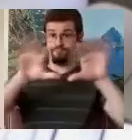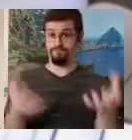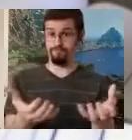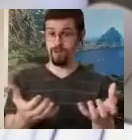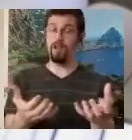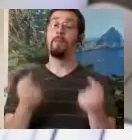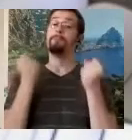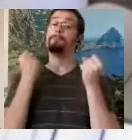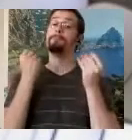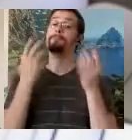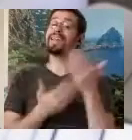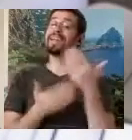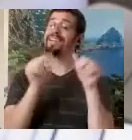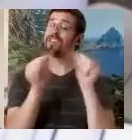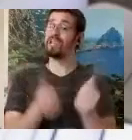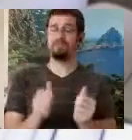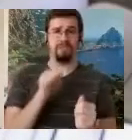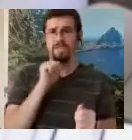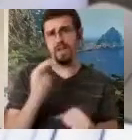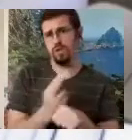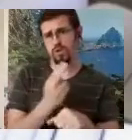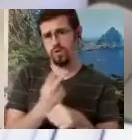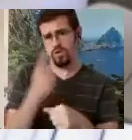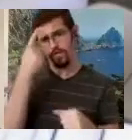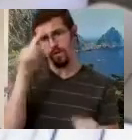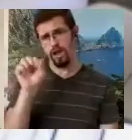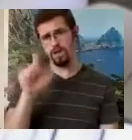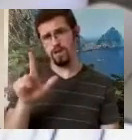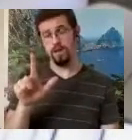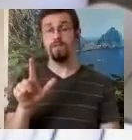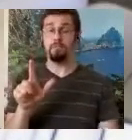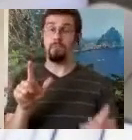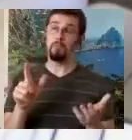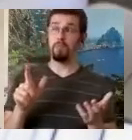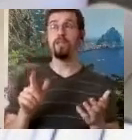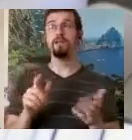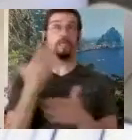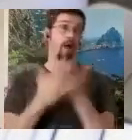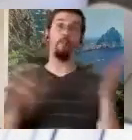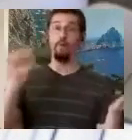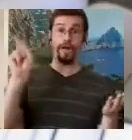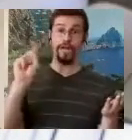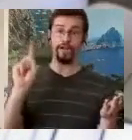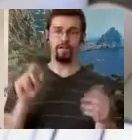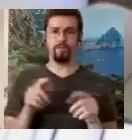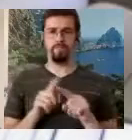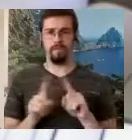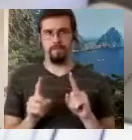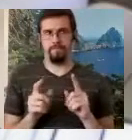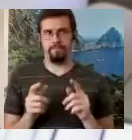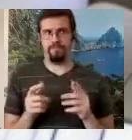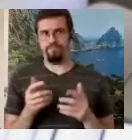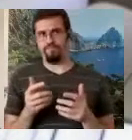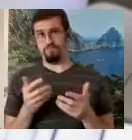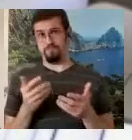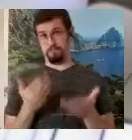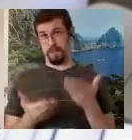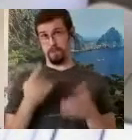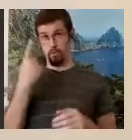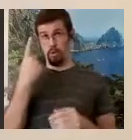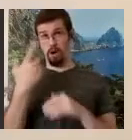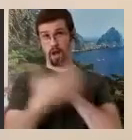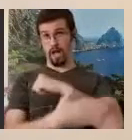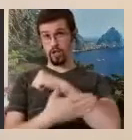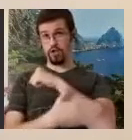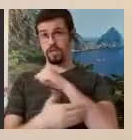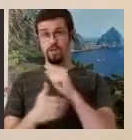many handshakes that aren't used in every sign language. They are used somewhere, but only probably in some cases by one country.